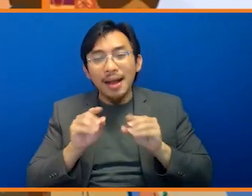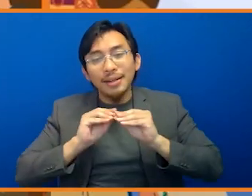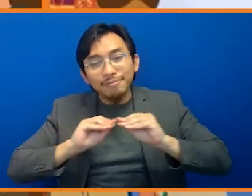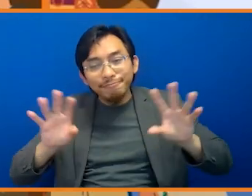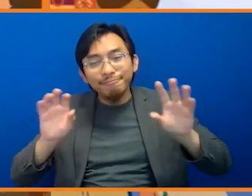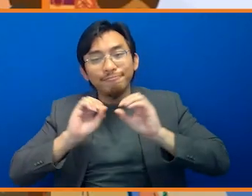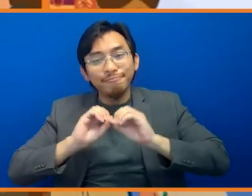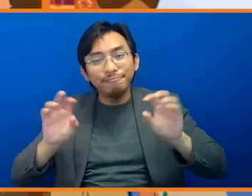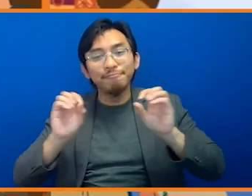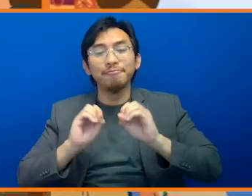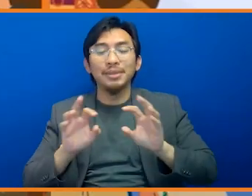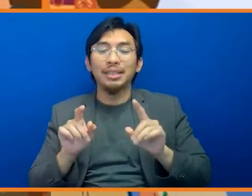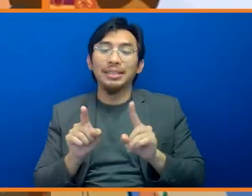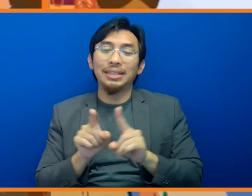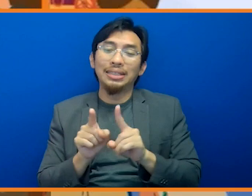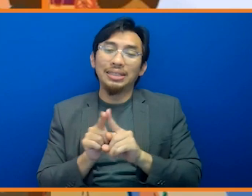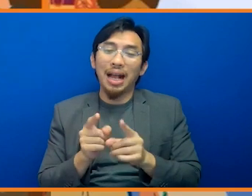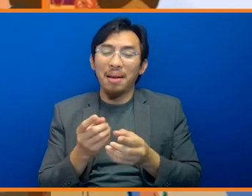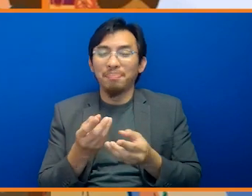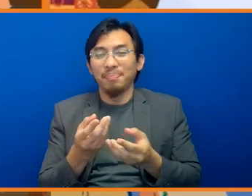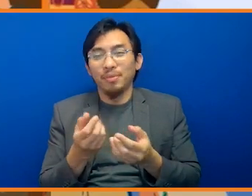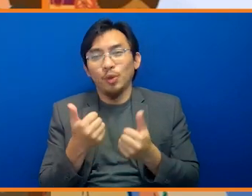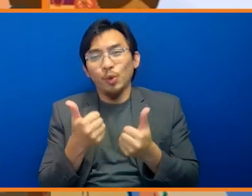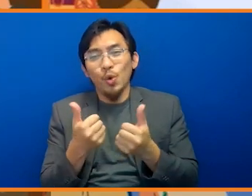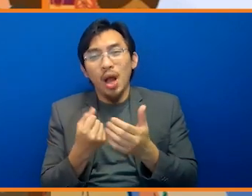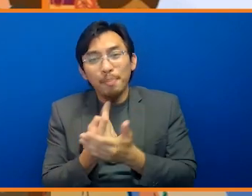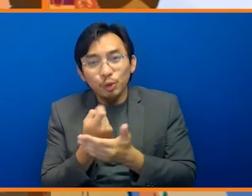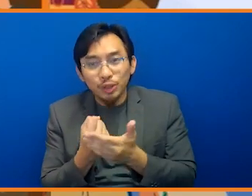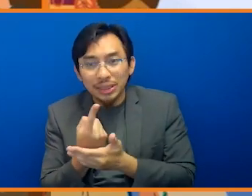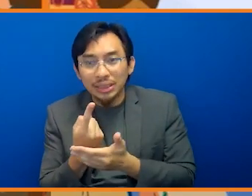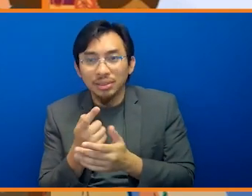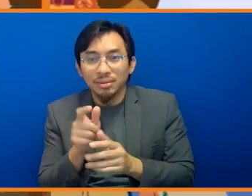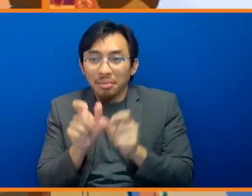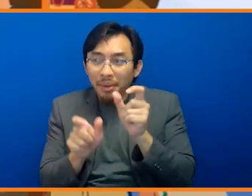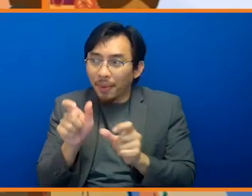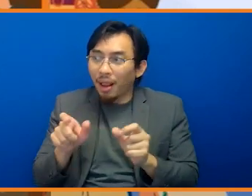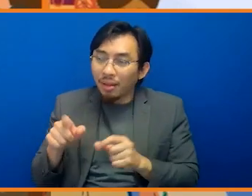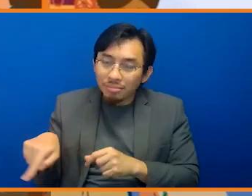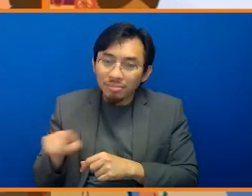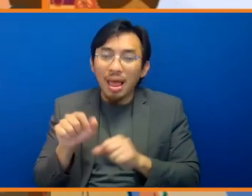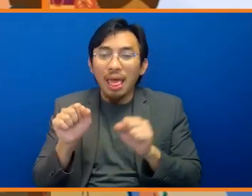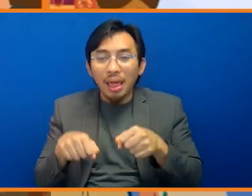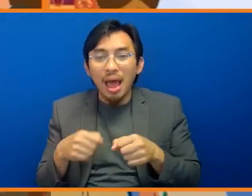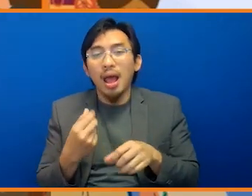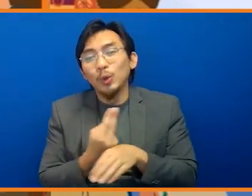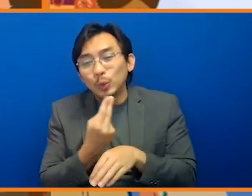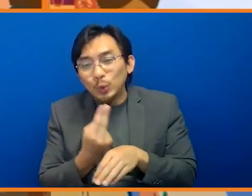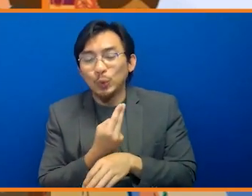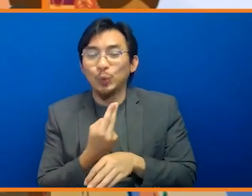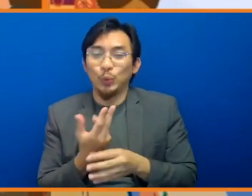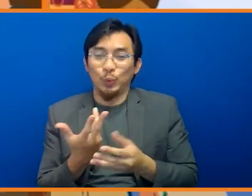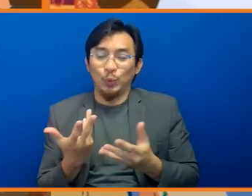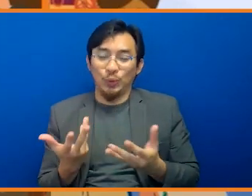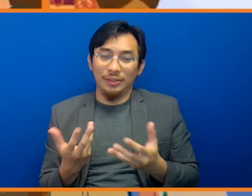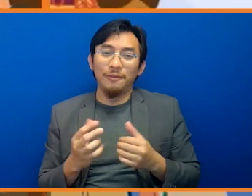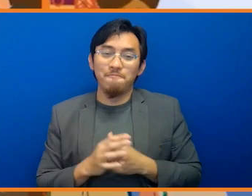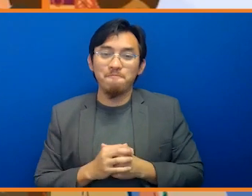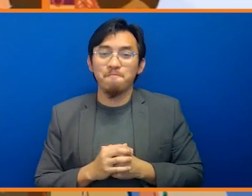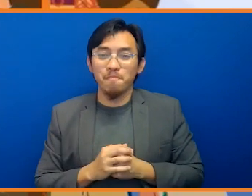of event or opportunities where people can use it.